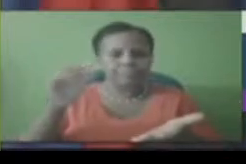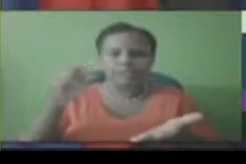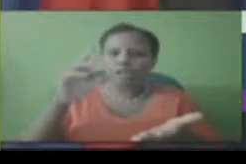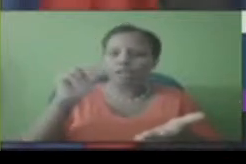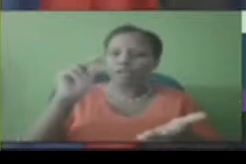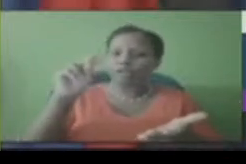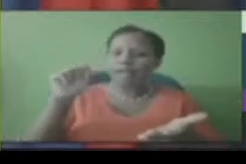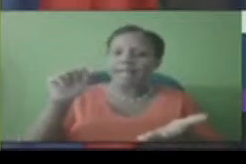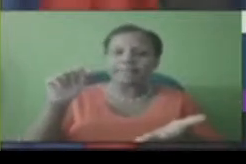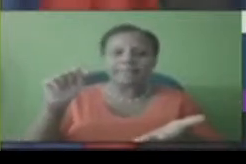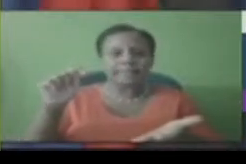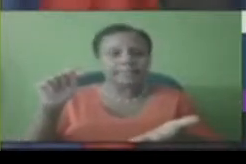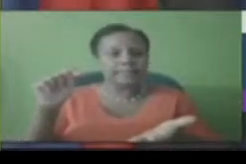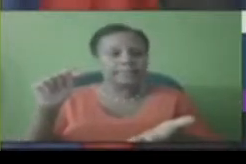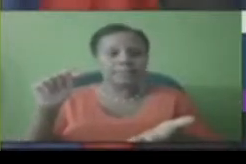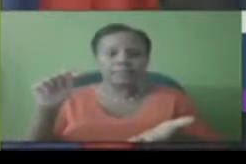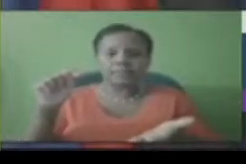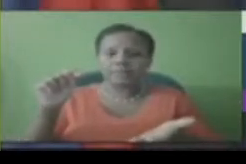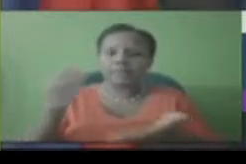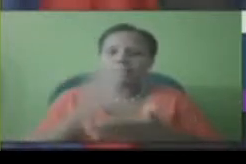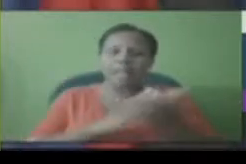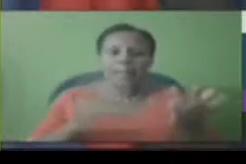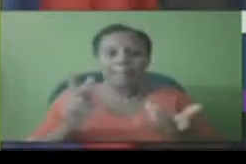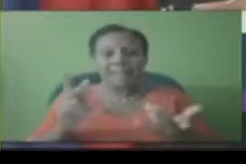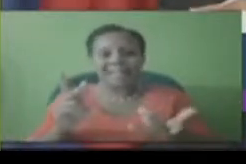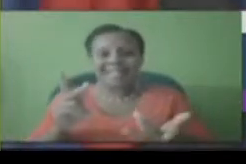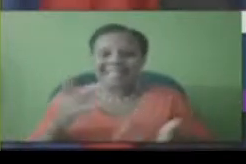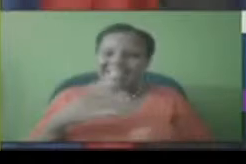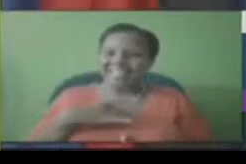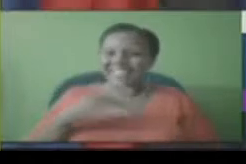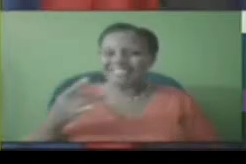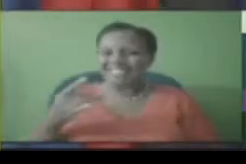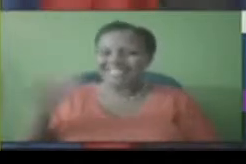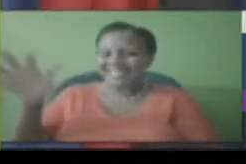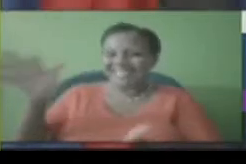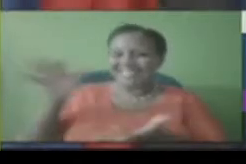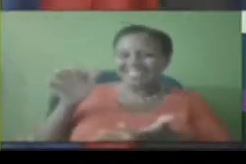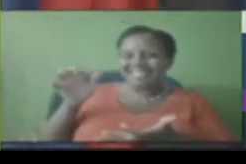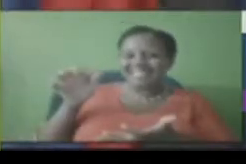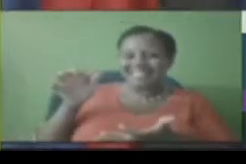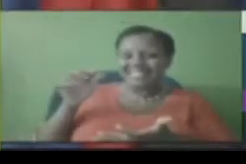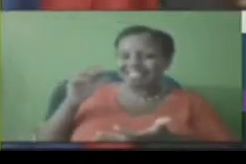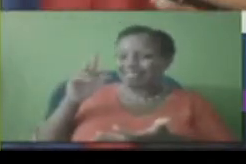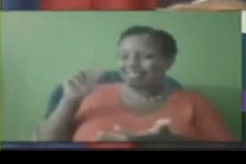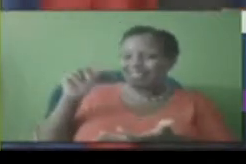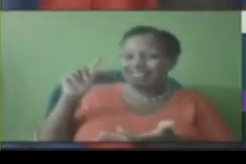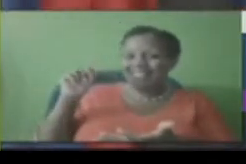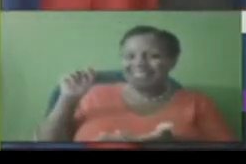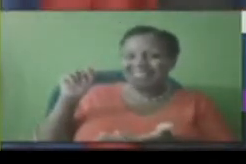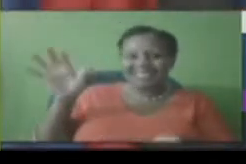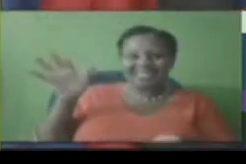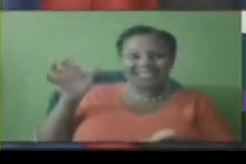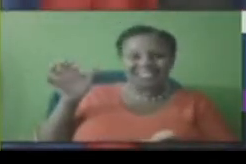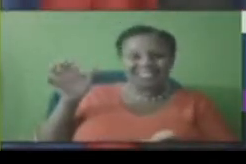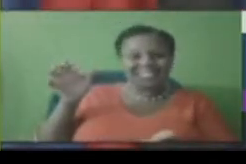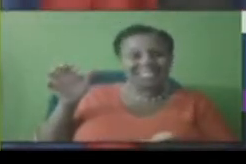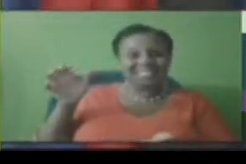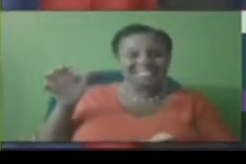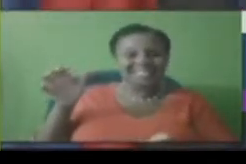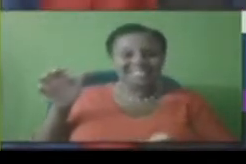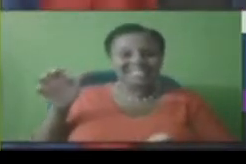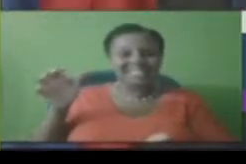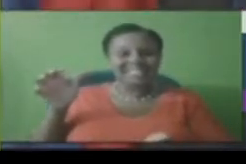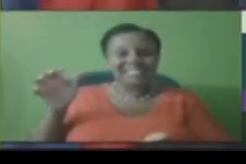grants. And we did make grants available where the state, you the taxpayer, could make those grants available. But